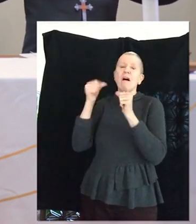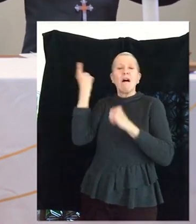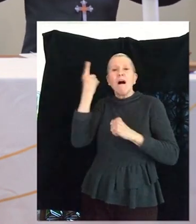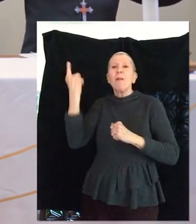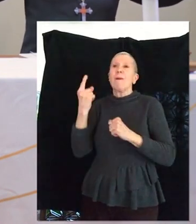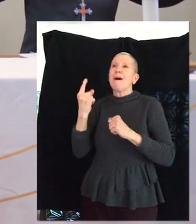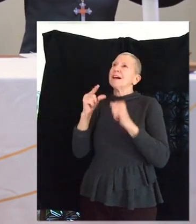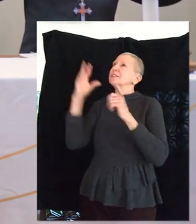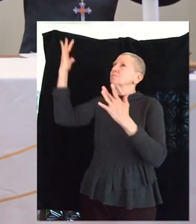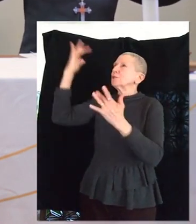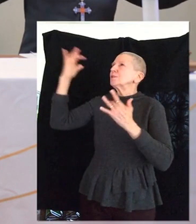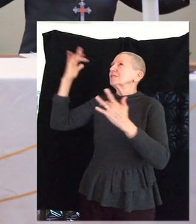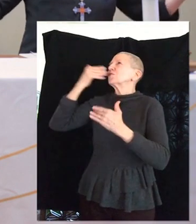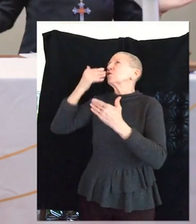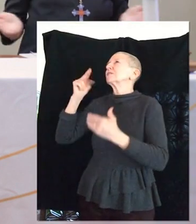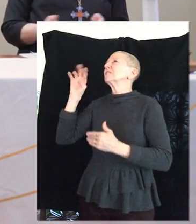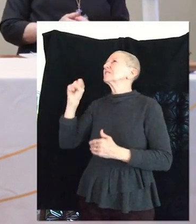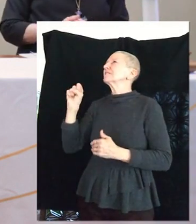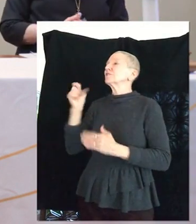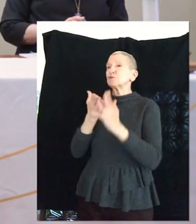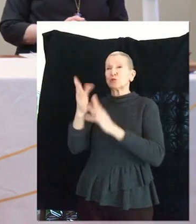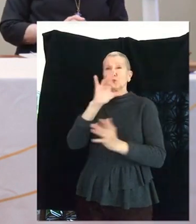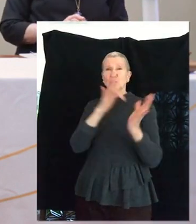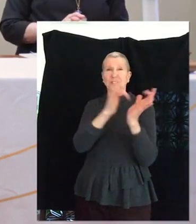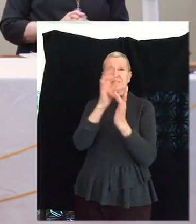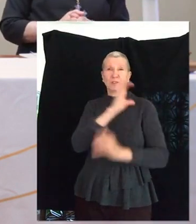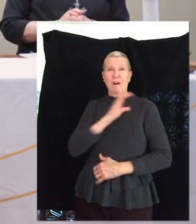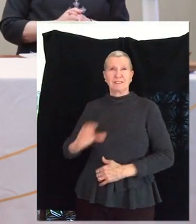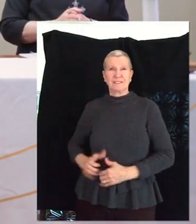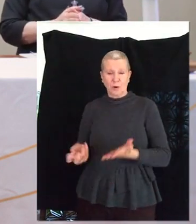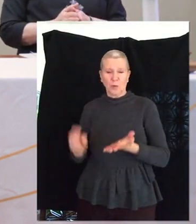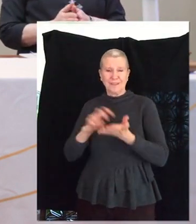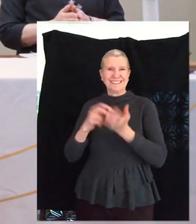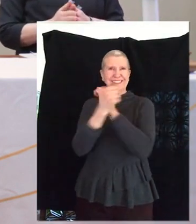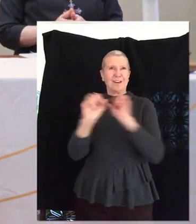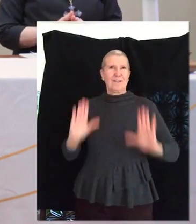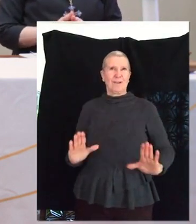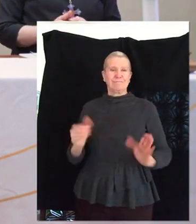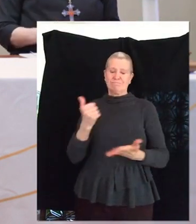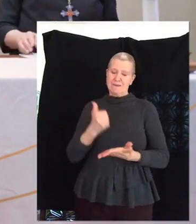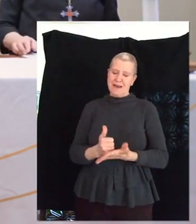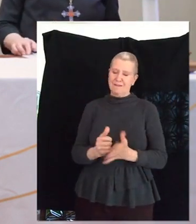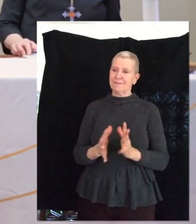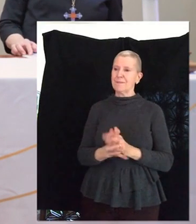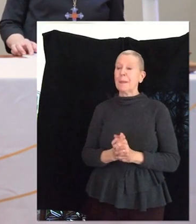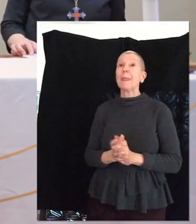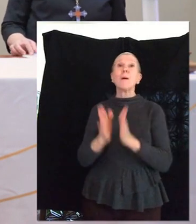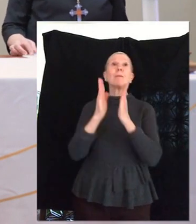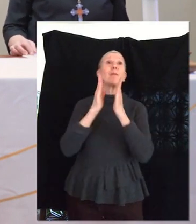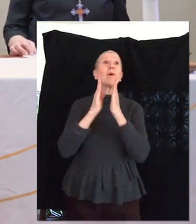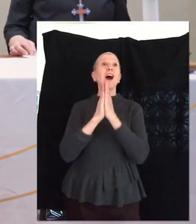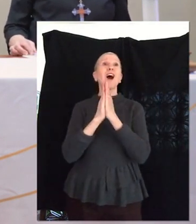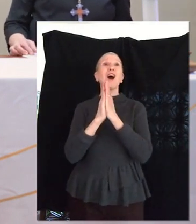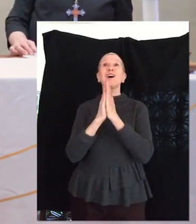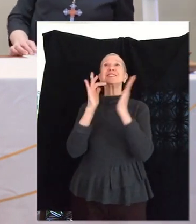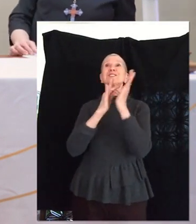Jesus Christ, our risen Savior. Amen. We join now in praying the prayer that Jesus has